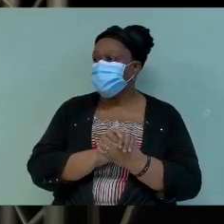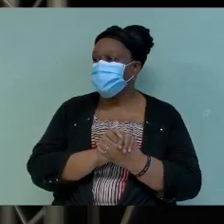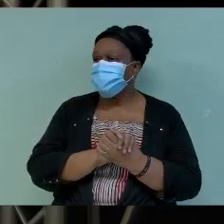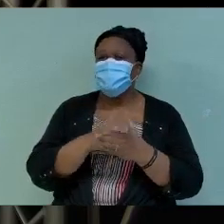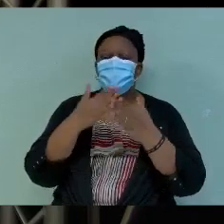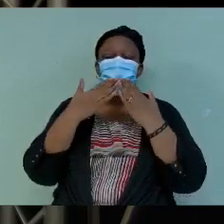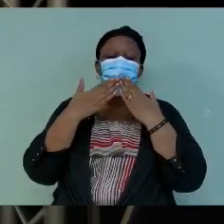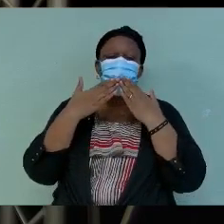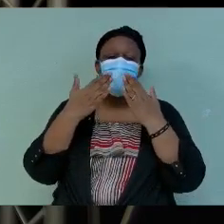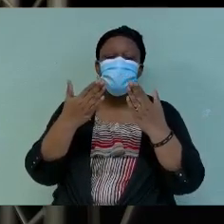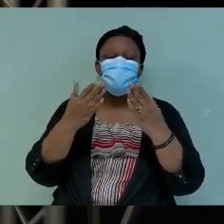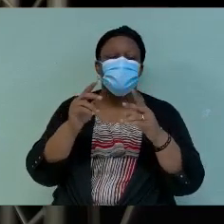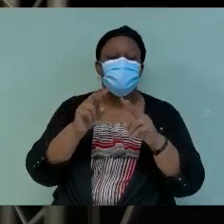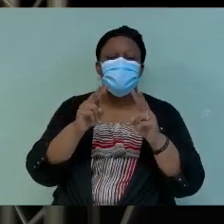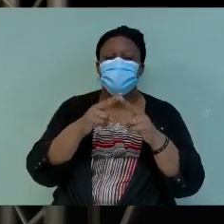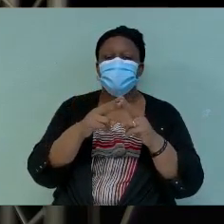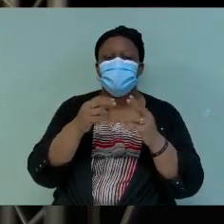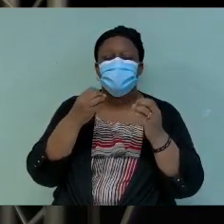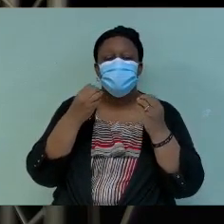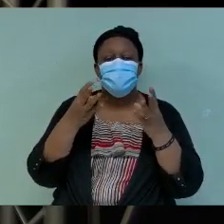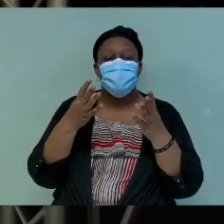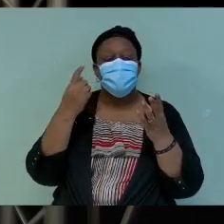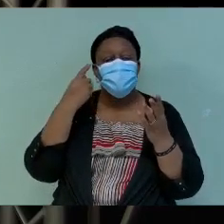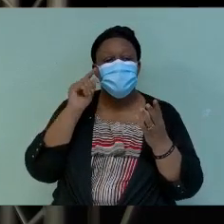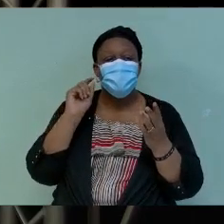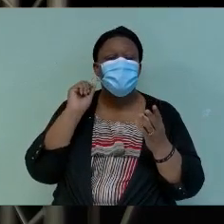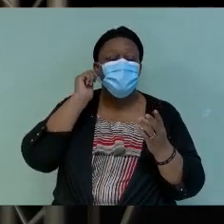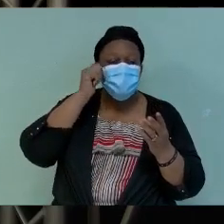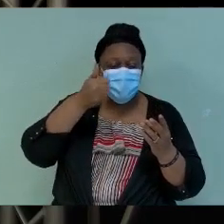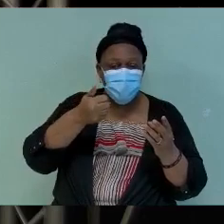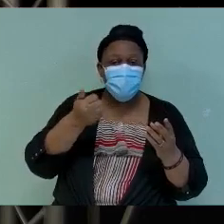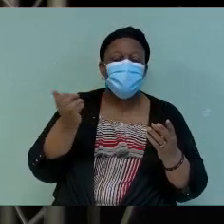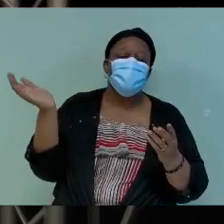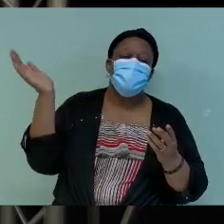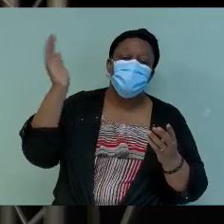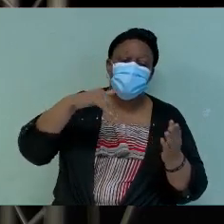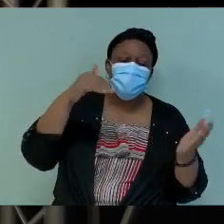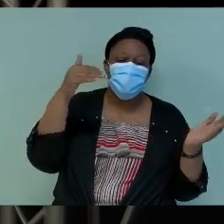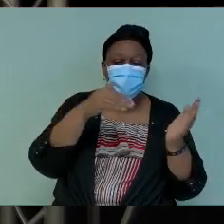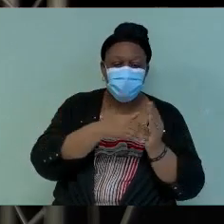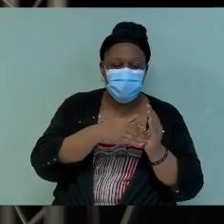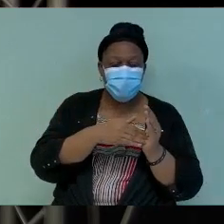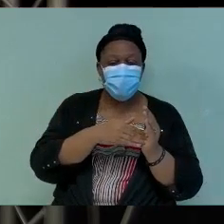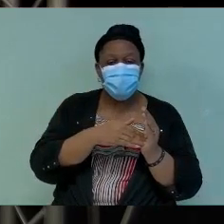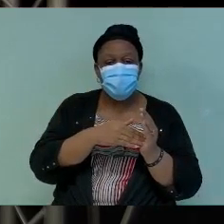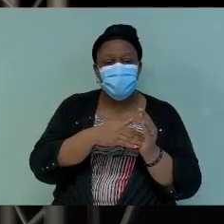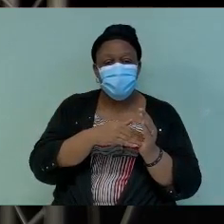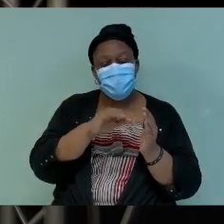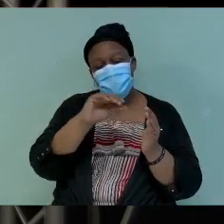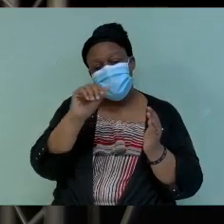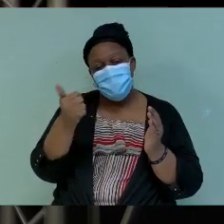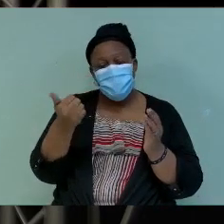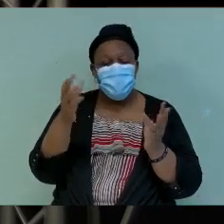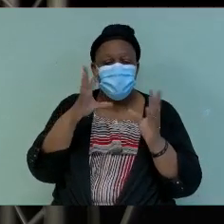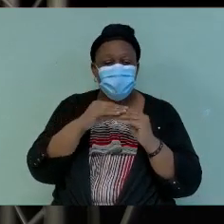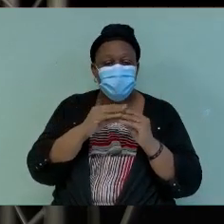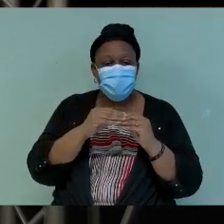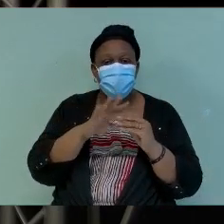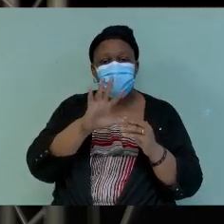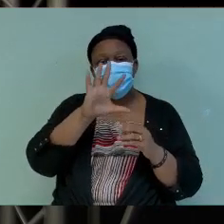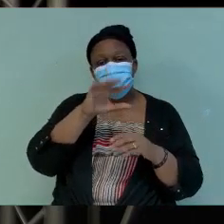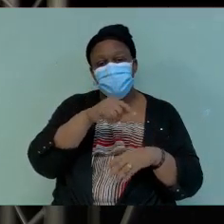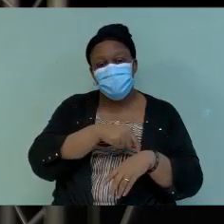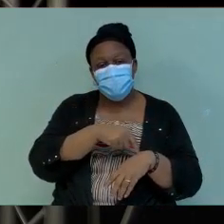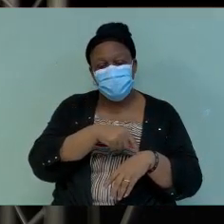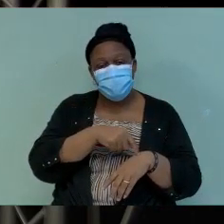much for your questions. Tomorrow we'll be back for another briefing at